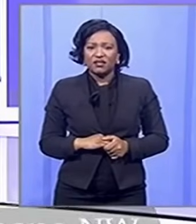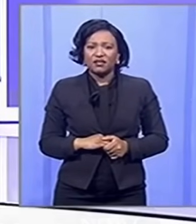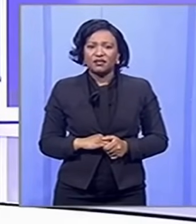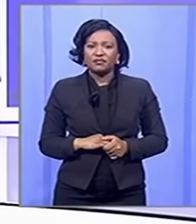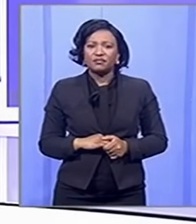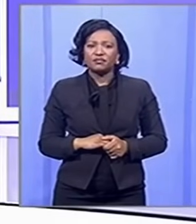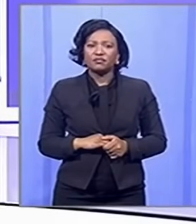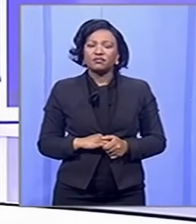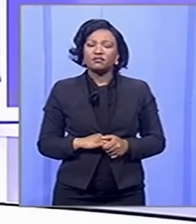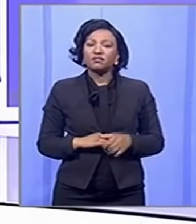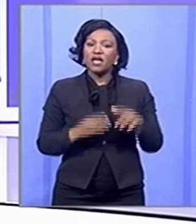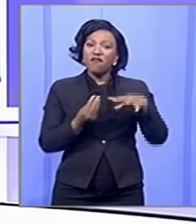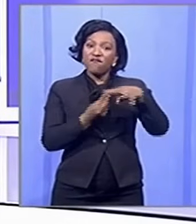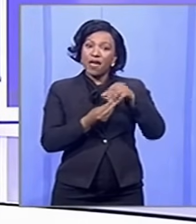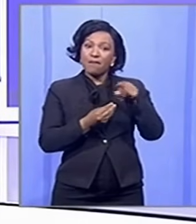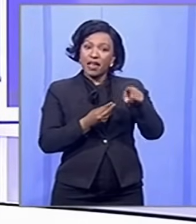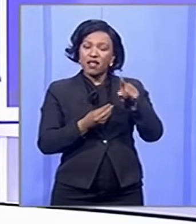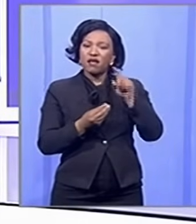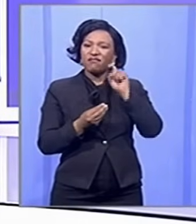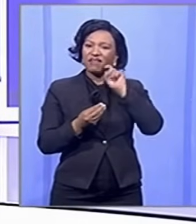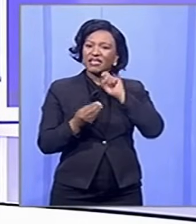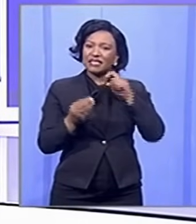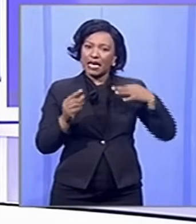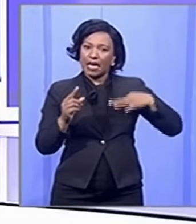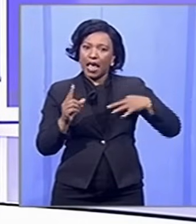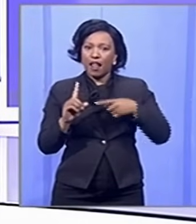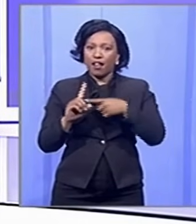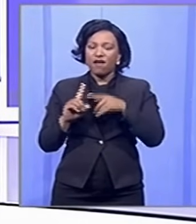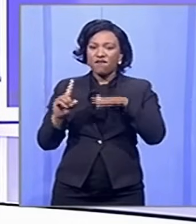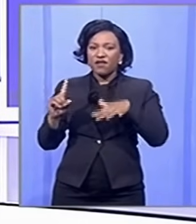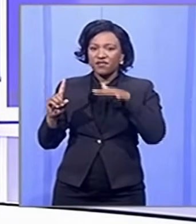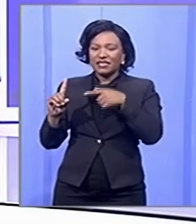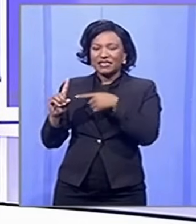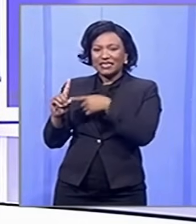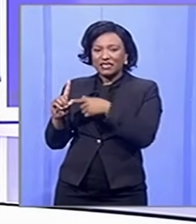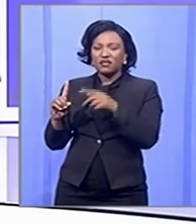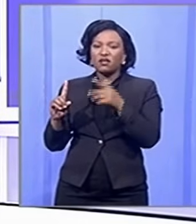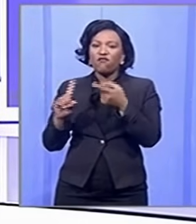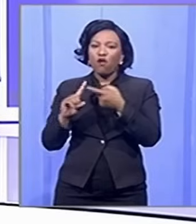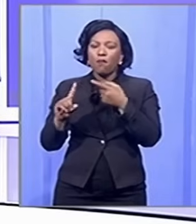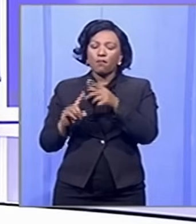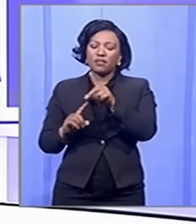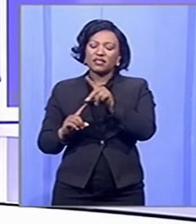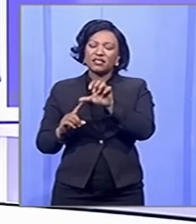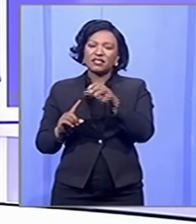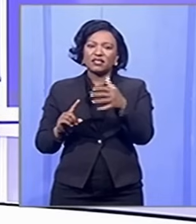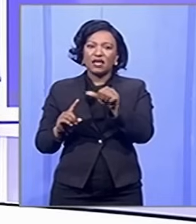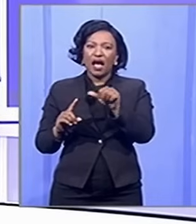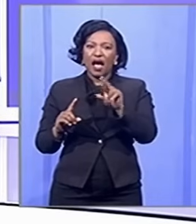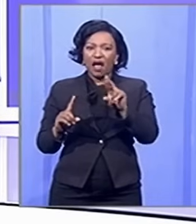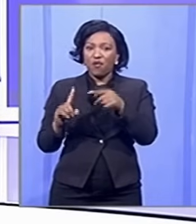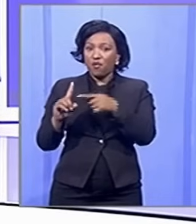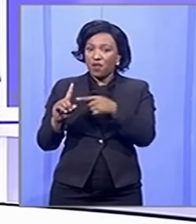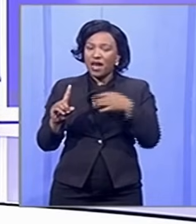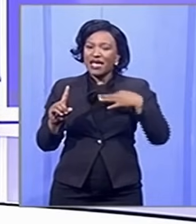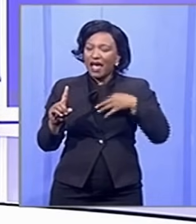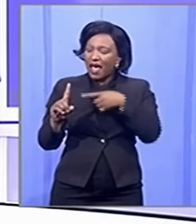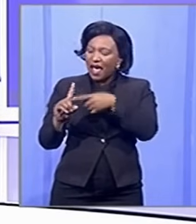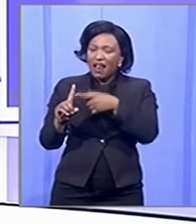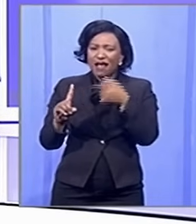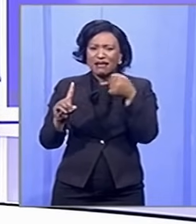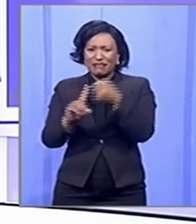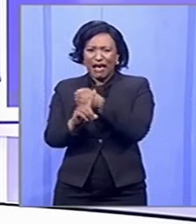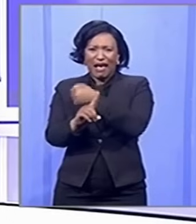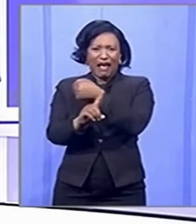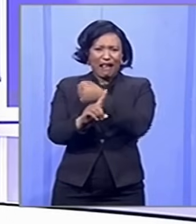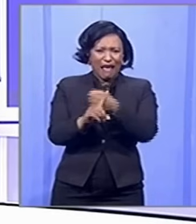Balapa la bolekgarebe la mengwaga ye lesomehlano go tšwa DR ka Kapa Leboa yo a hlokofetšego morago ga go bethwa le go